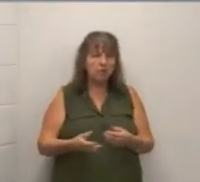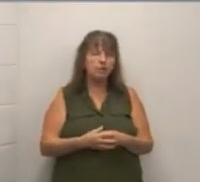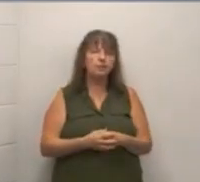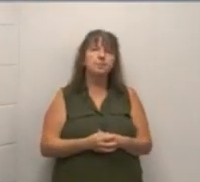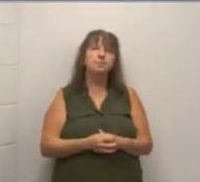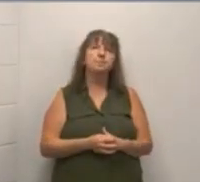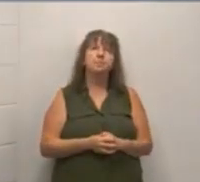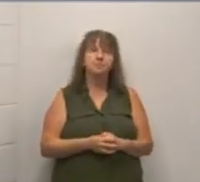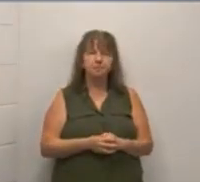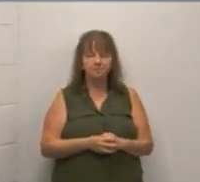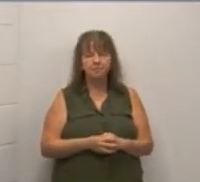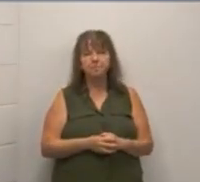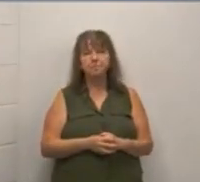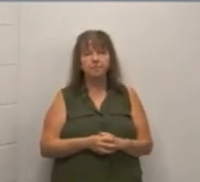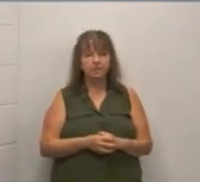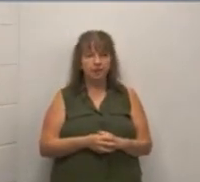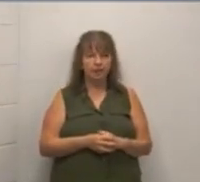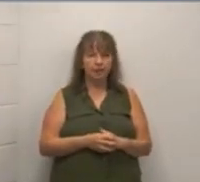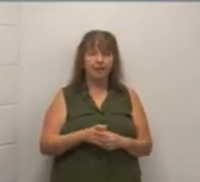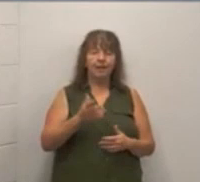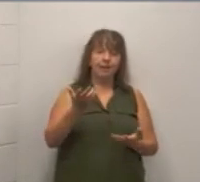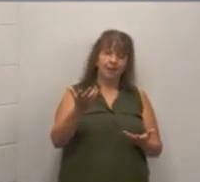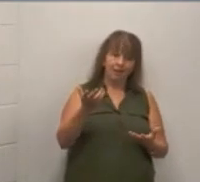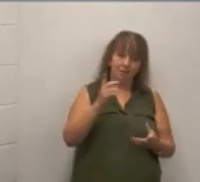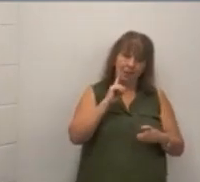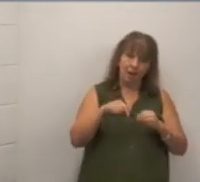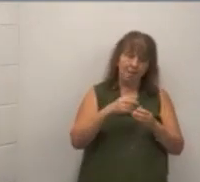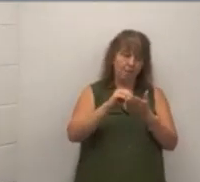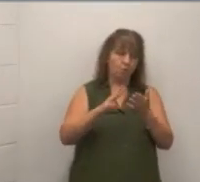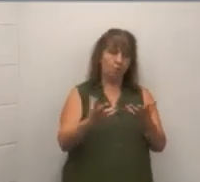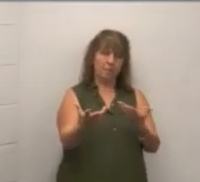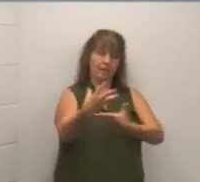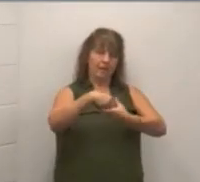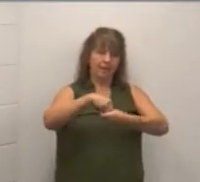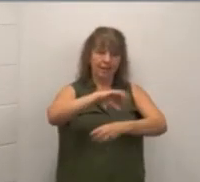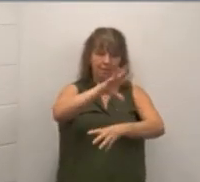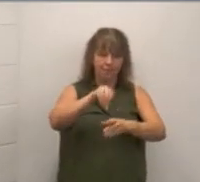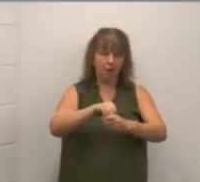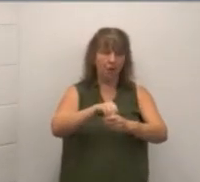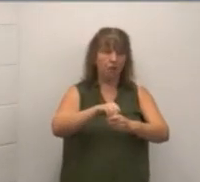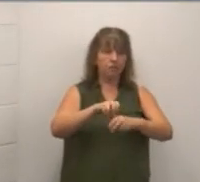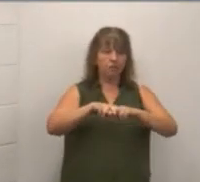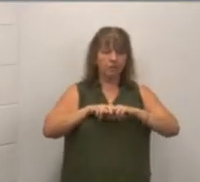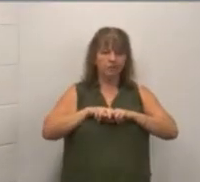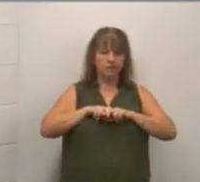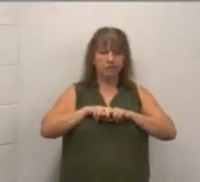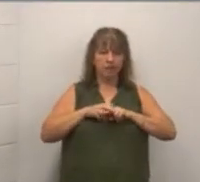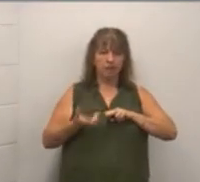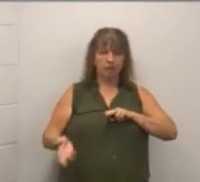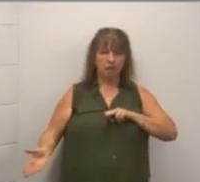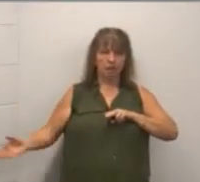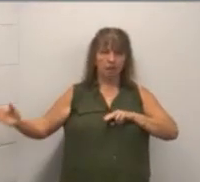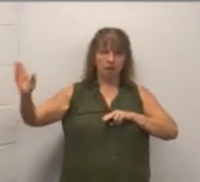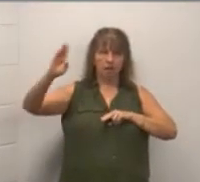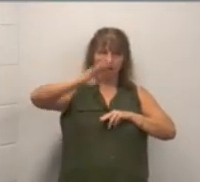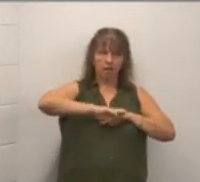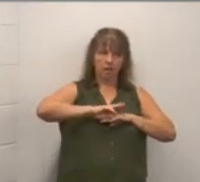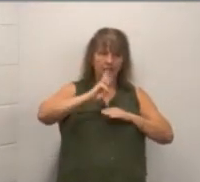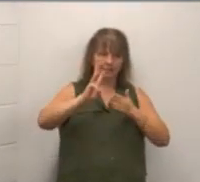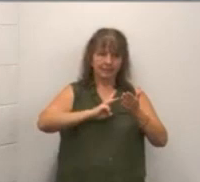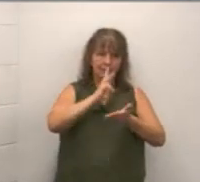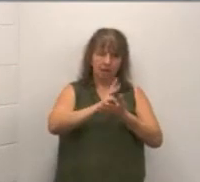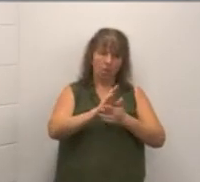it's, if we're talking about student engagement, that sitting at the desk throughout the entire day is not a good practice. At